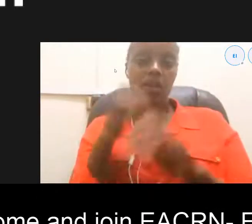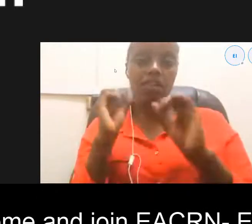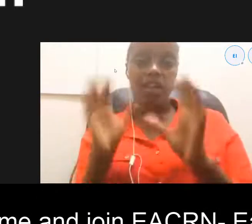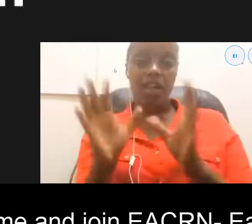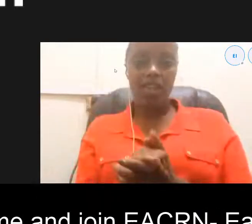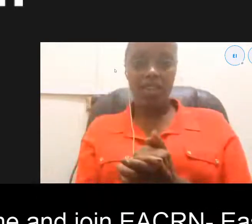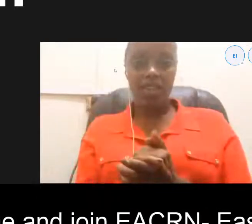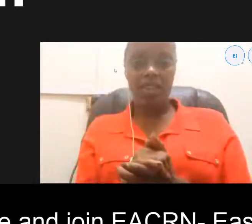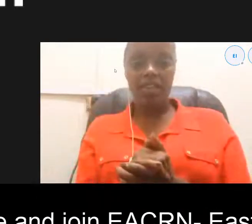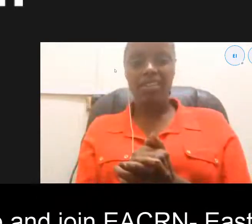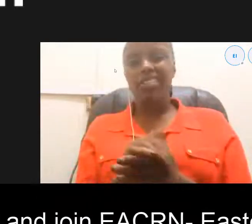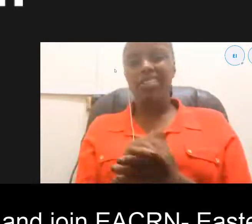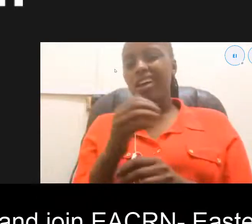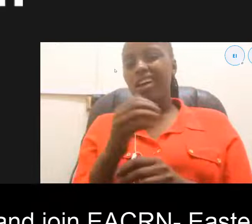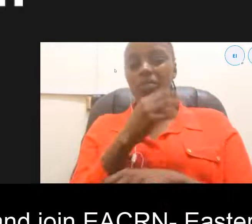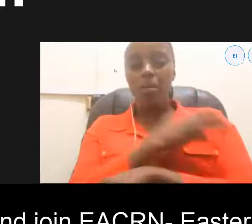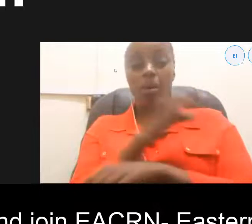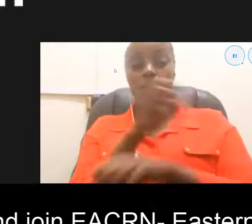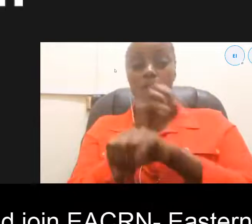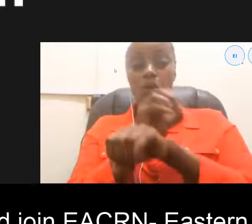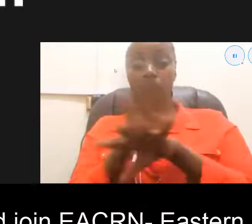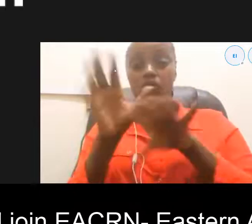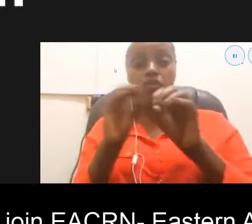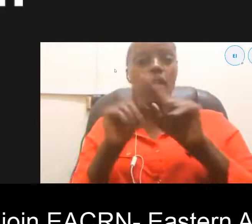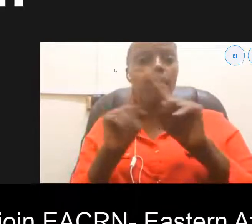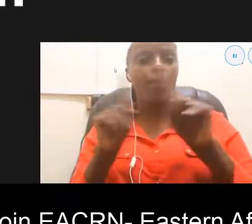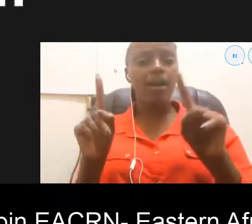influence. But how do